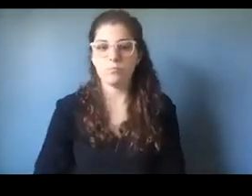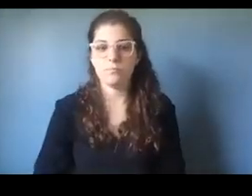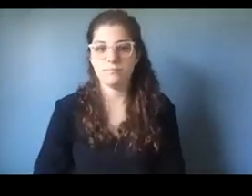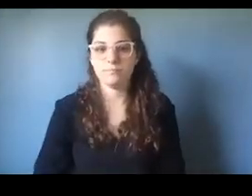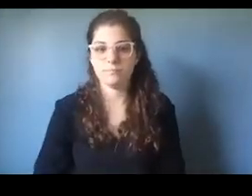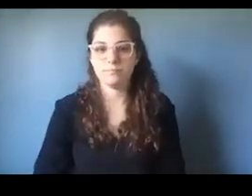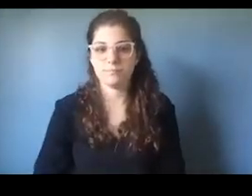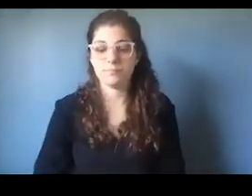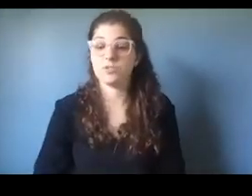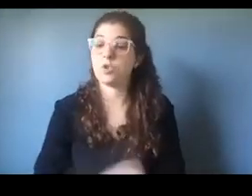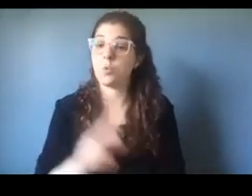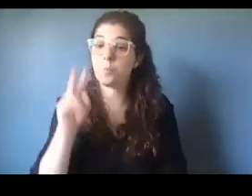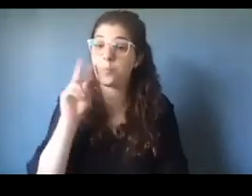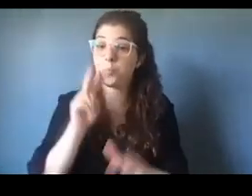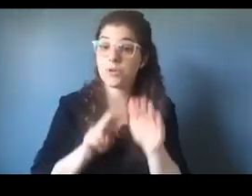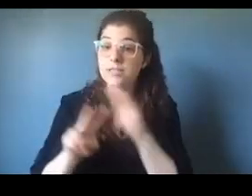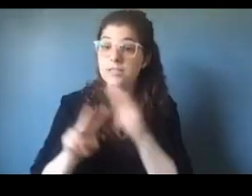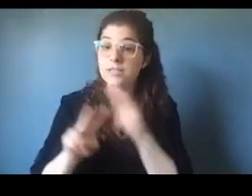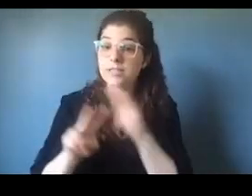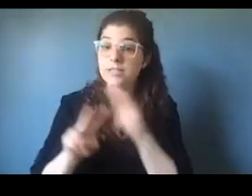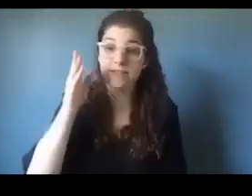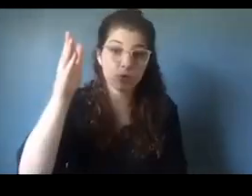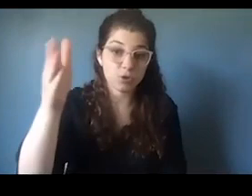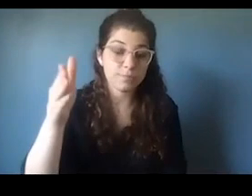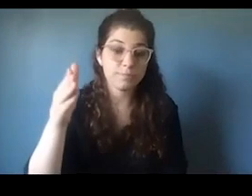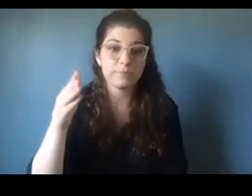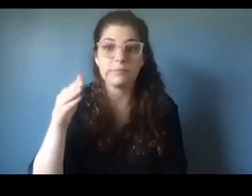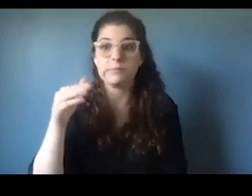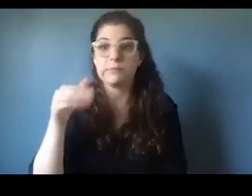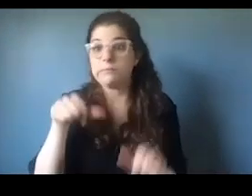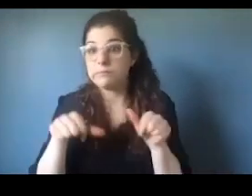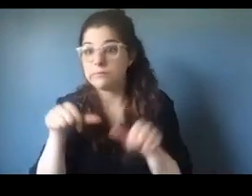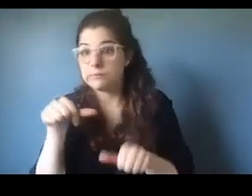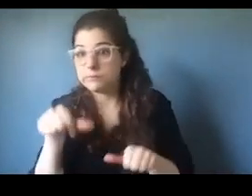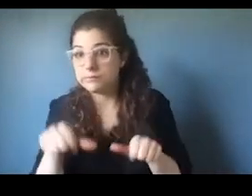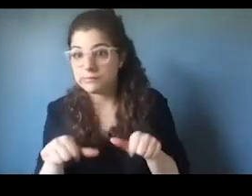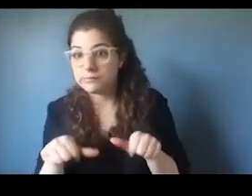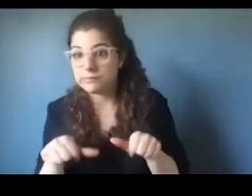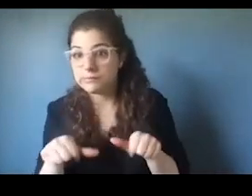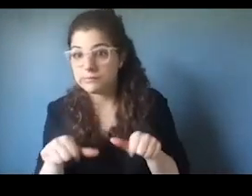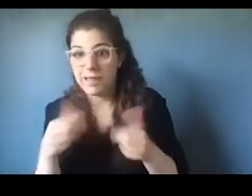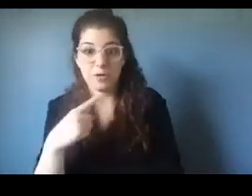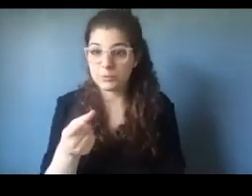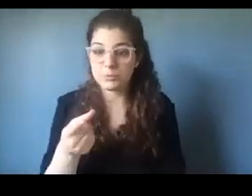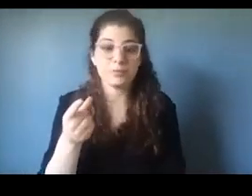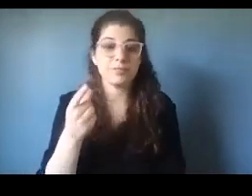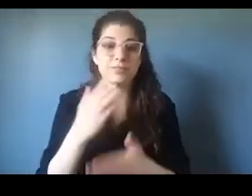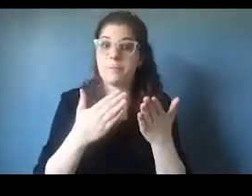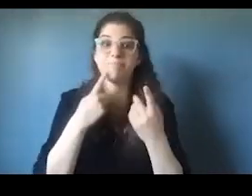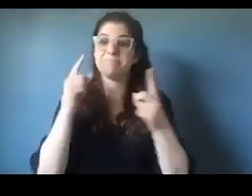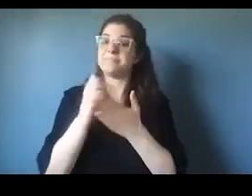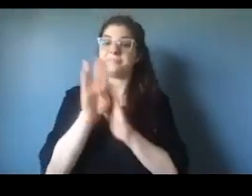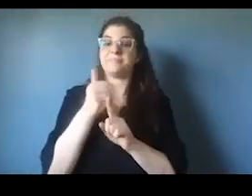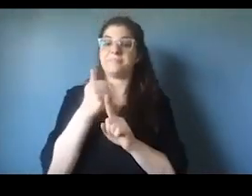Okay, so predicting the future is dicey. I've already told you, you know, some of the successes that economists have had in predicting